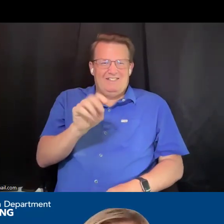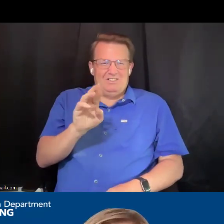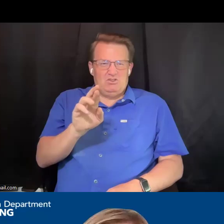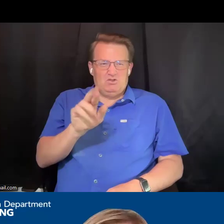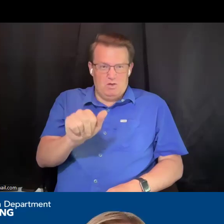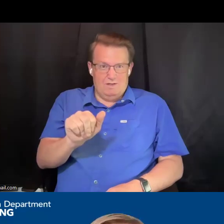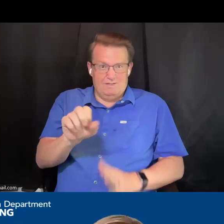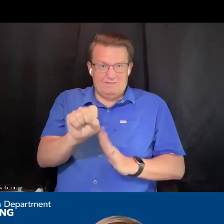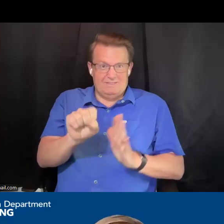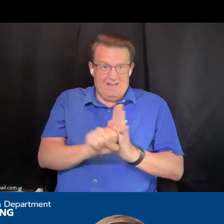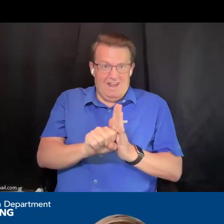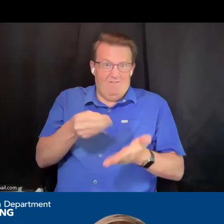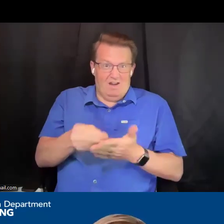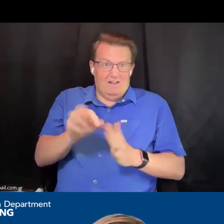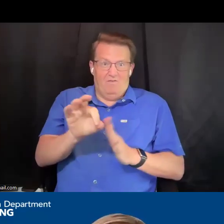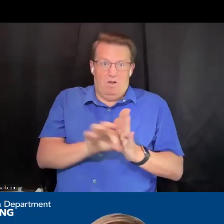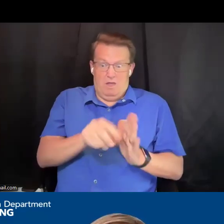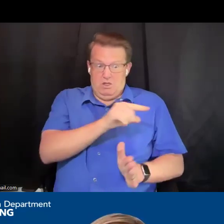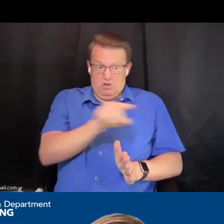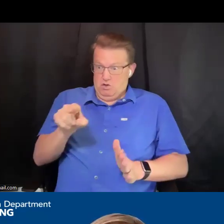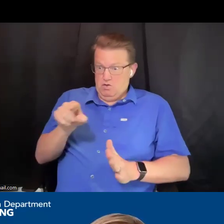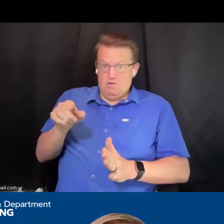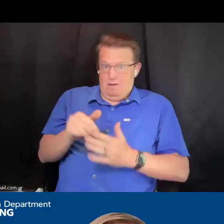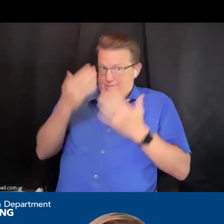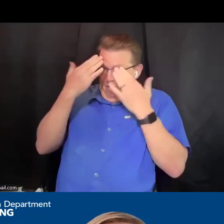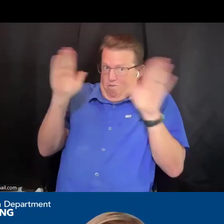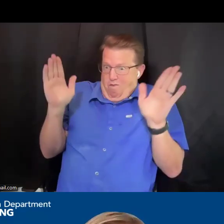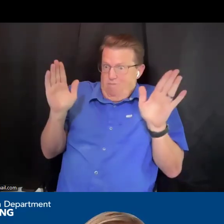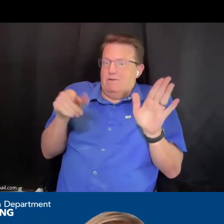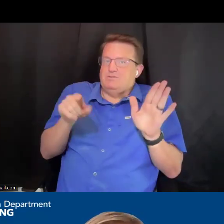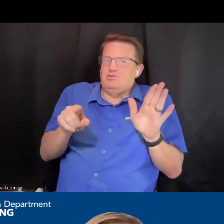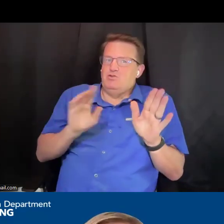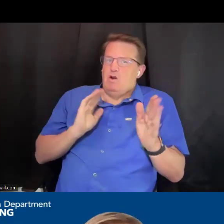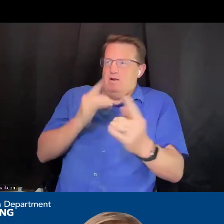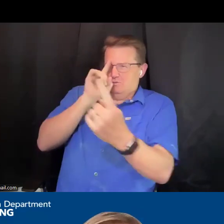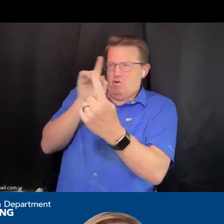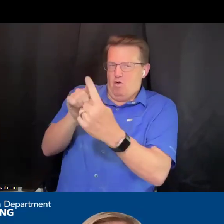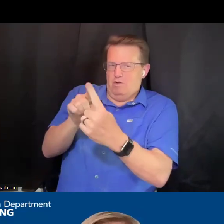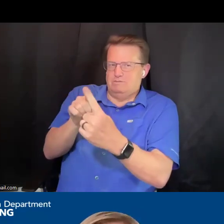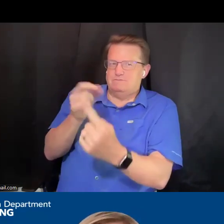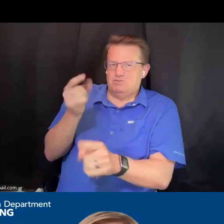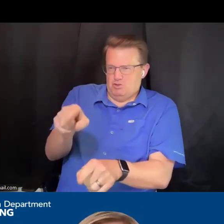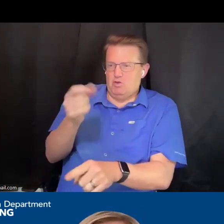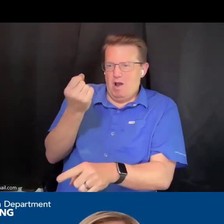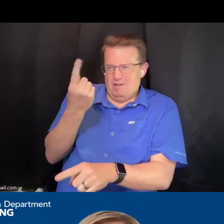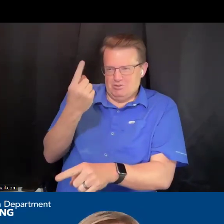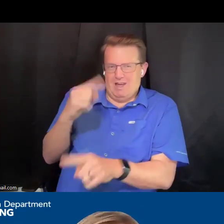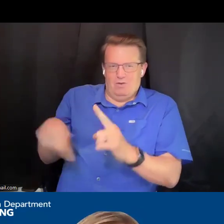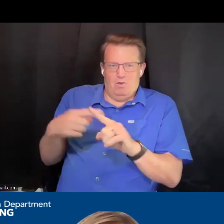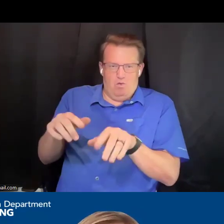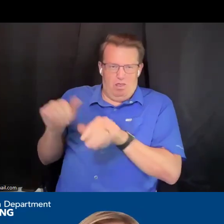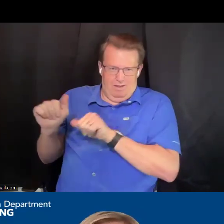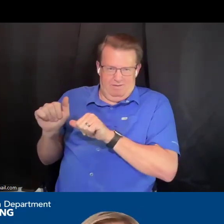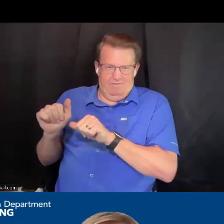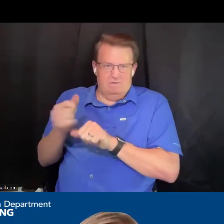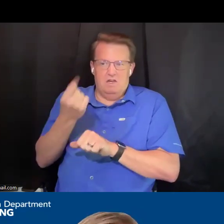target audience. We want to make sure that everyone who joins us today leaves this webinar knowing where we've